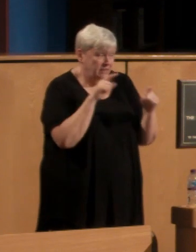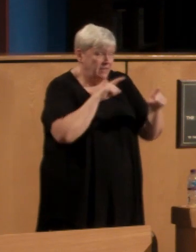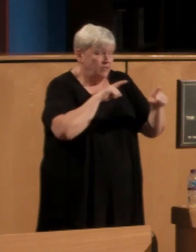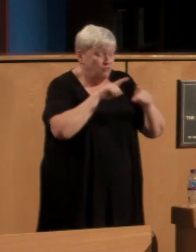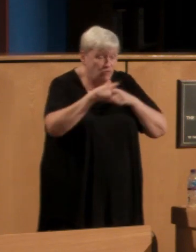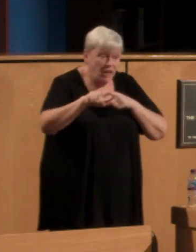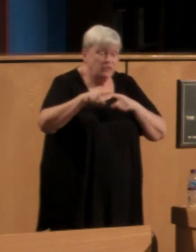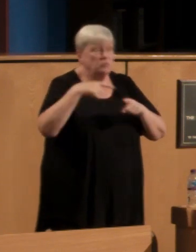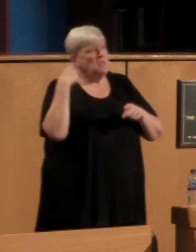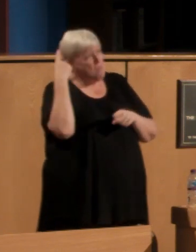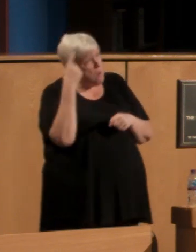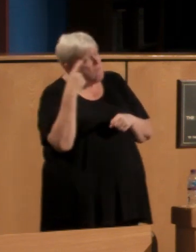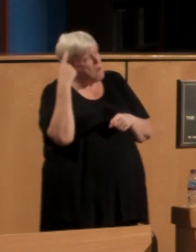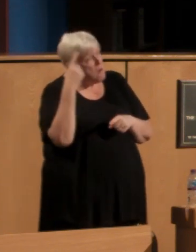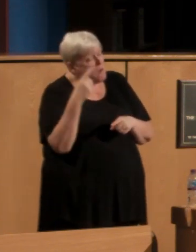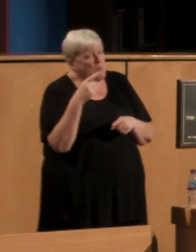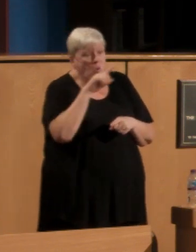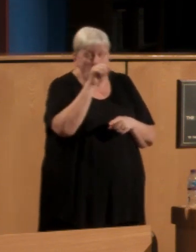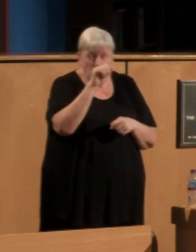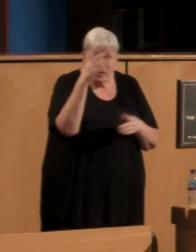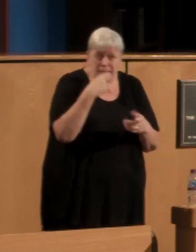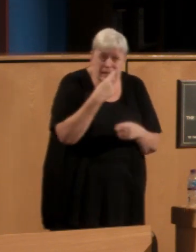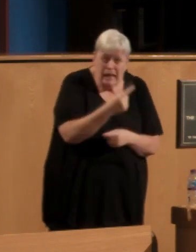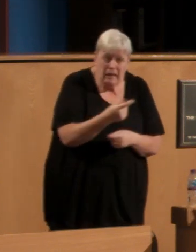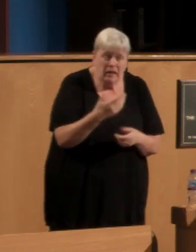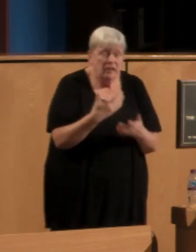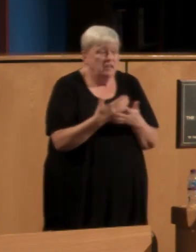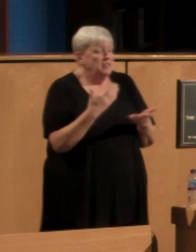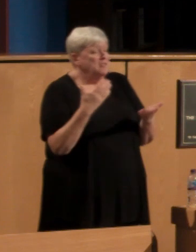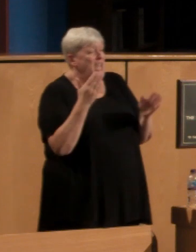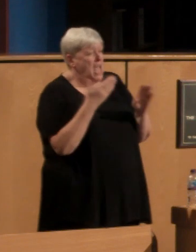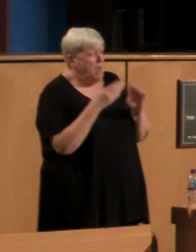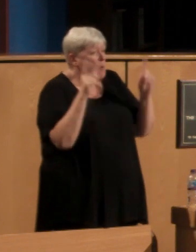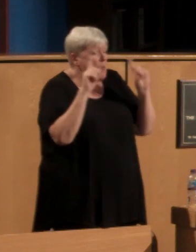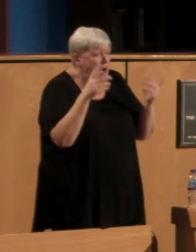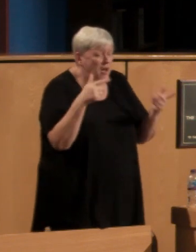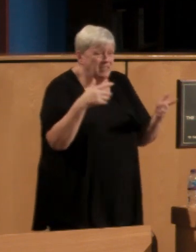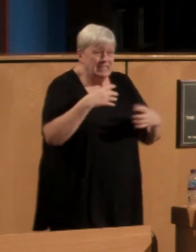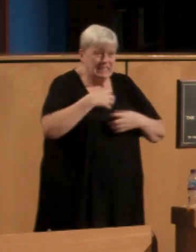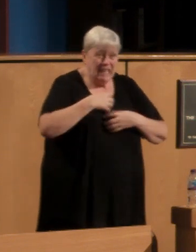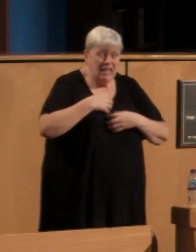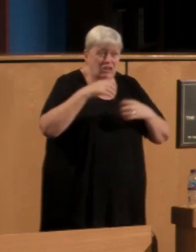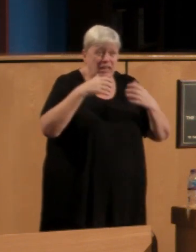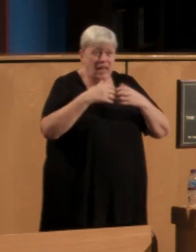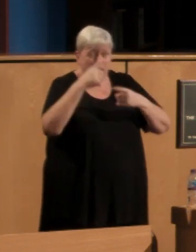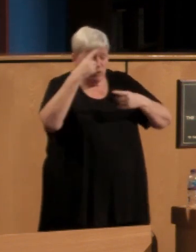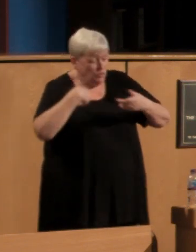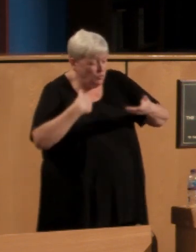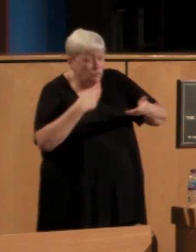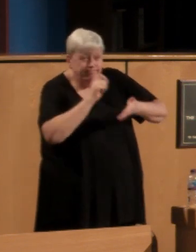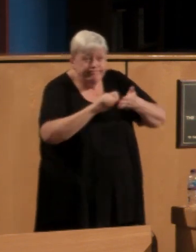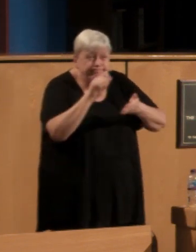thoughtful about what you are saying. What you are saying is scary, how you are framing it, and